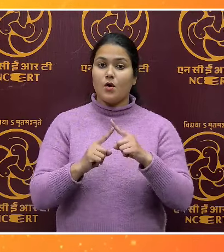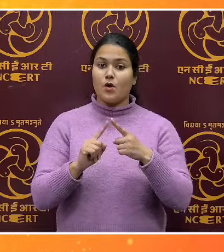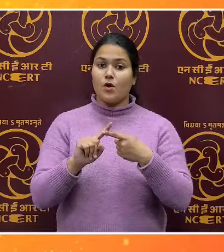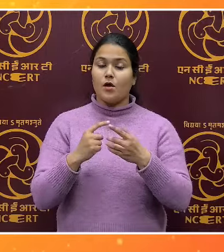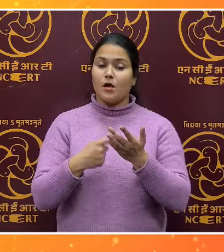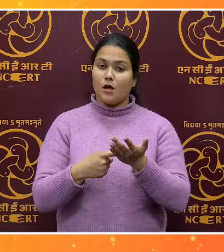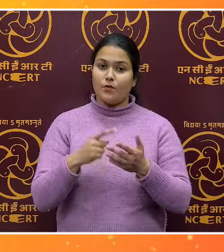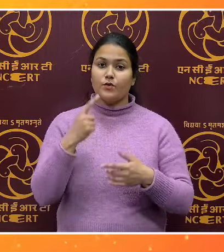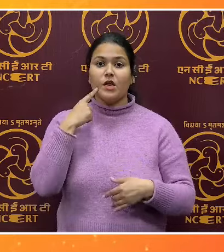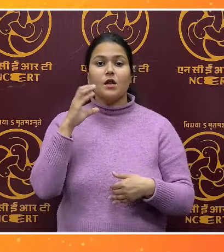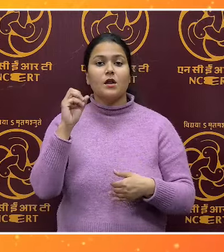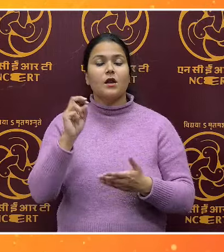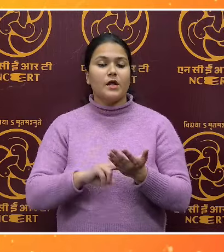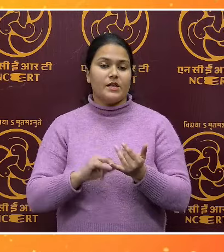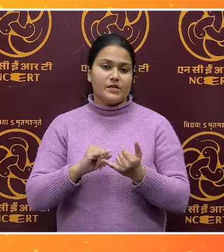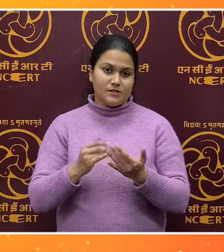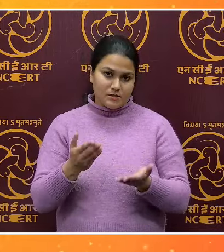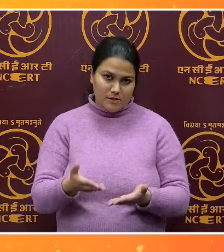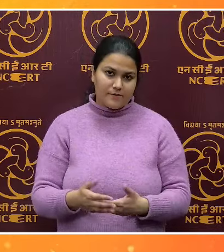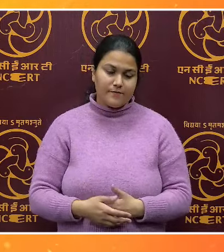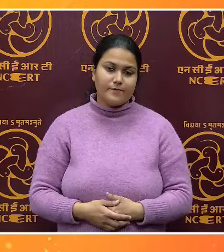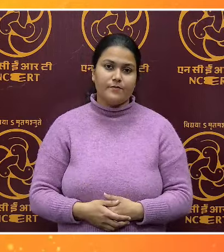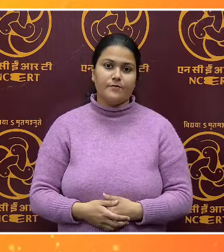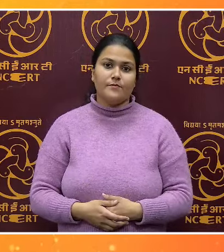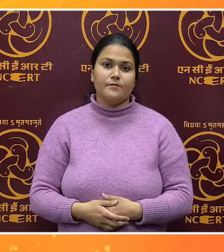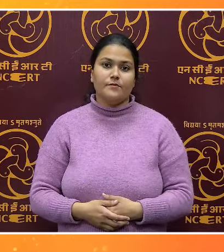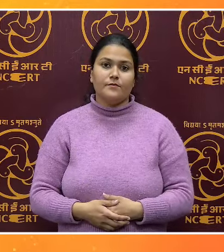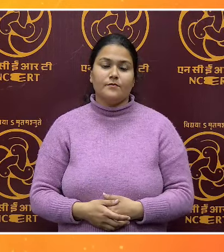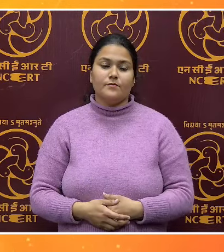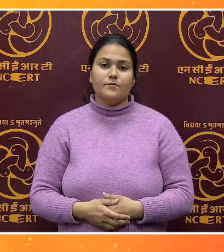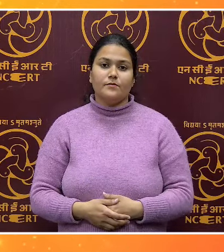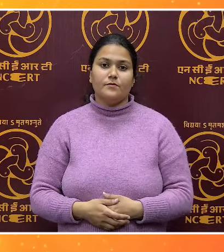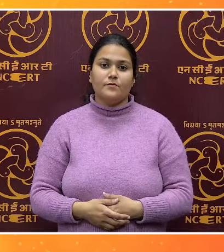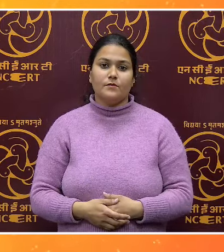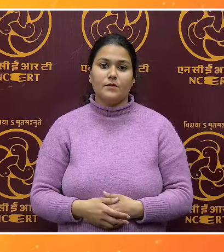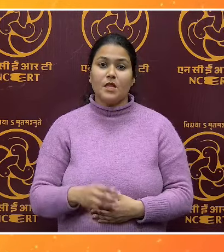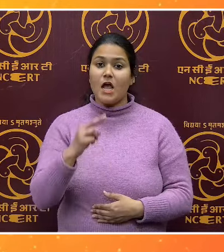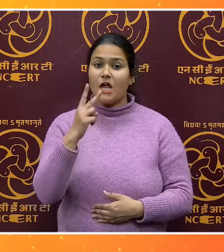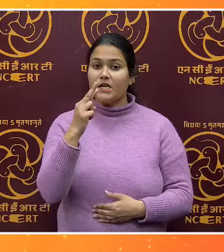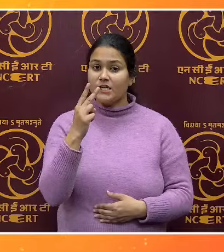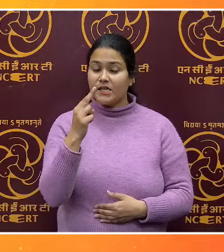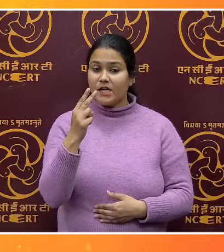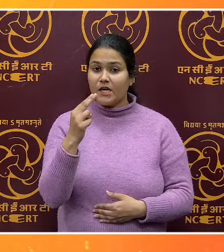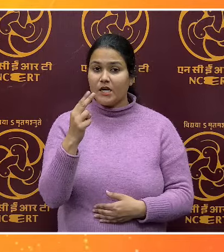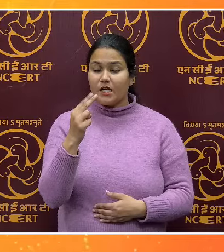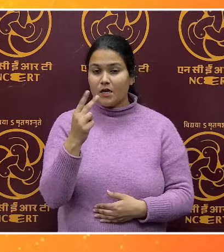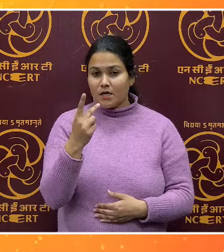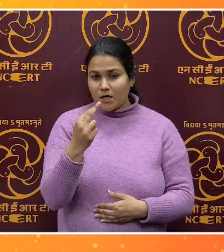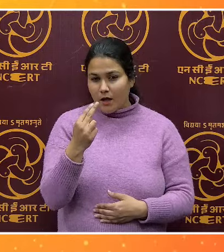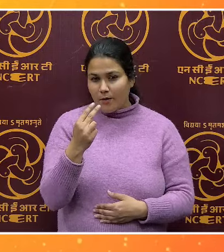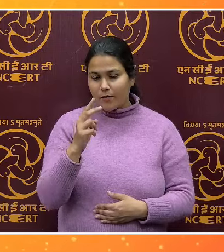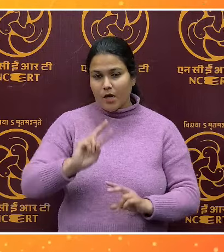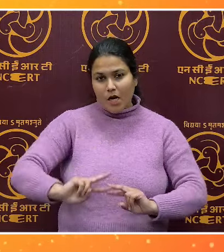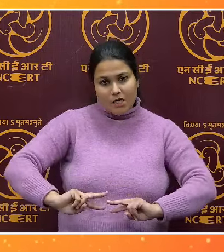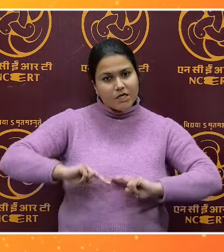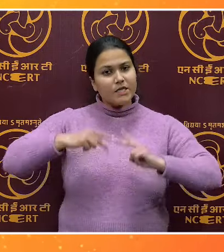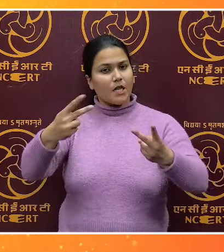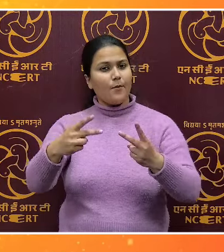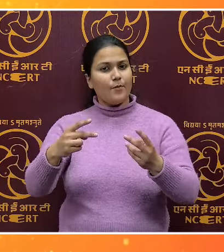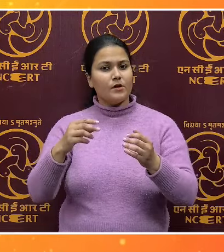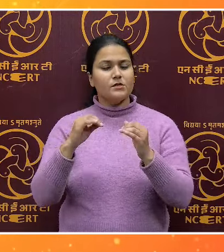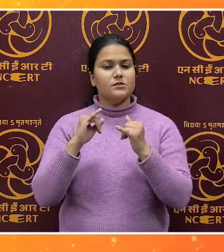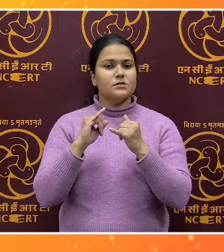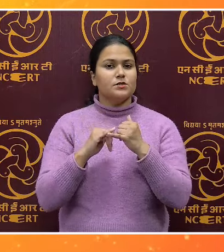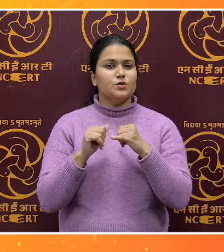there's another term that we known as double salts. Yeah. Would you like to tell us more about it along with the